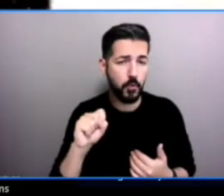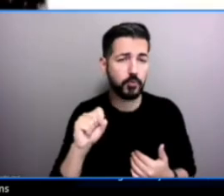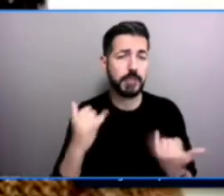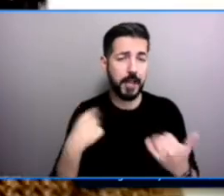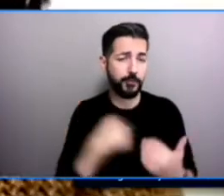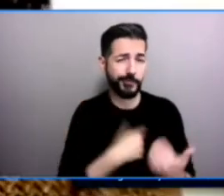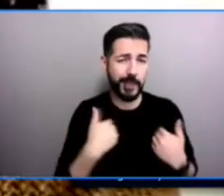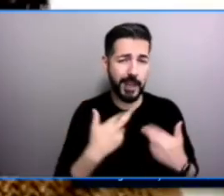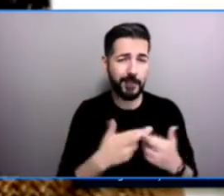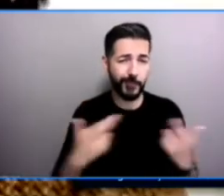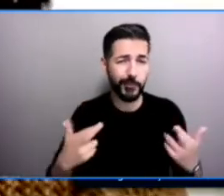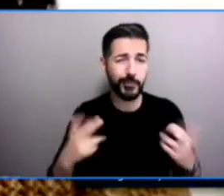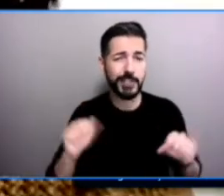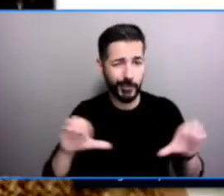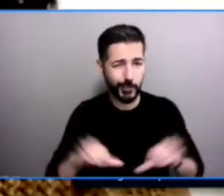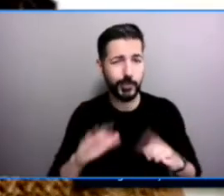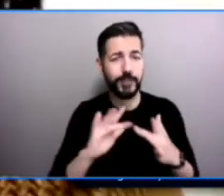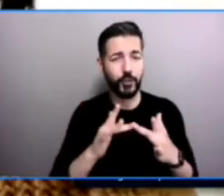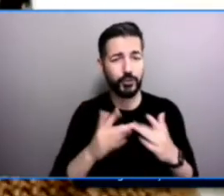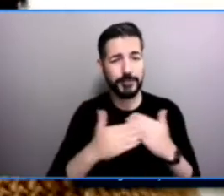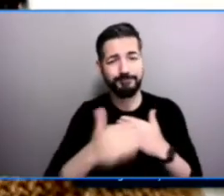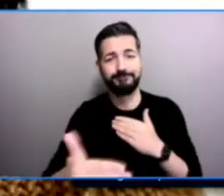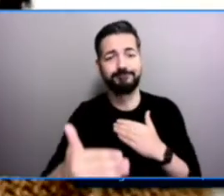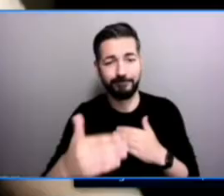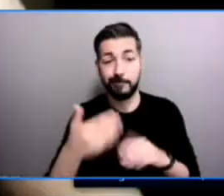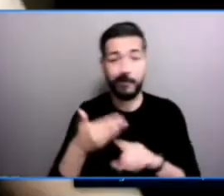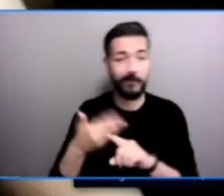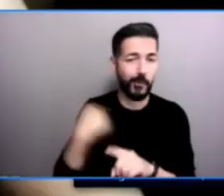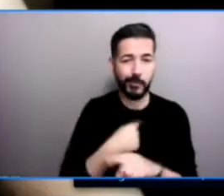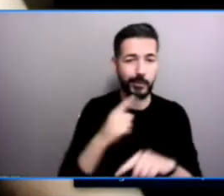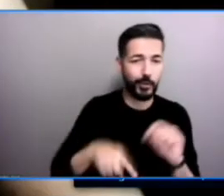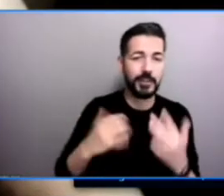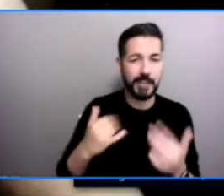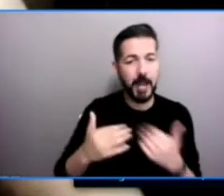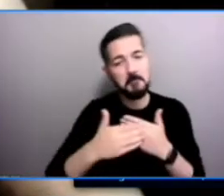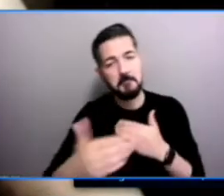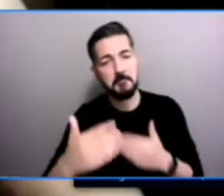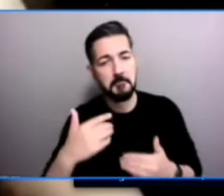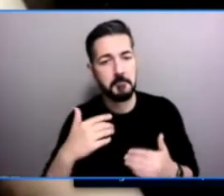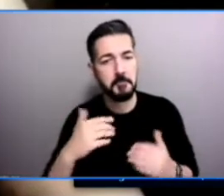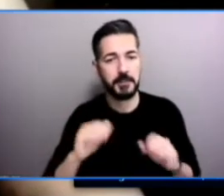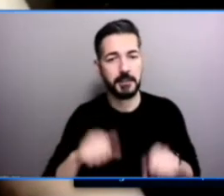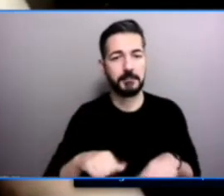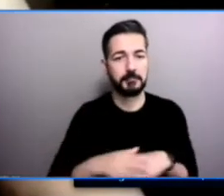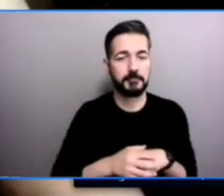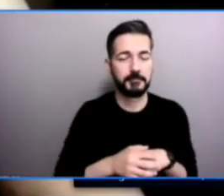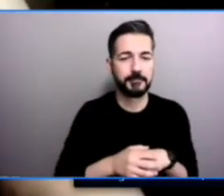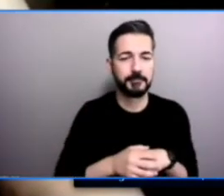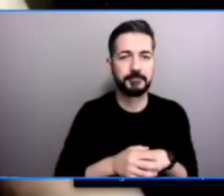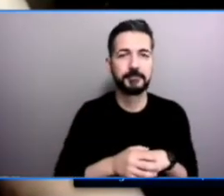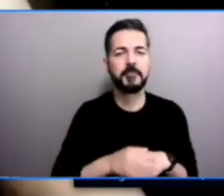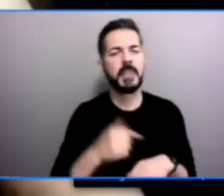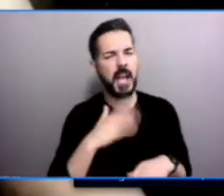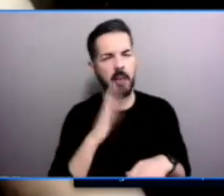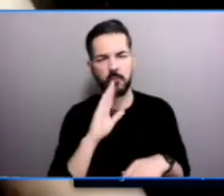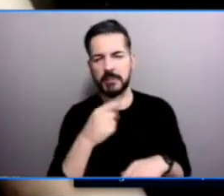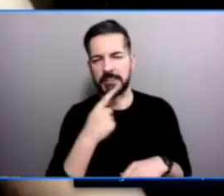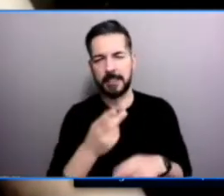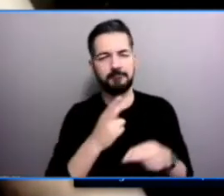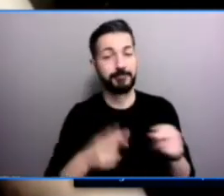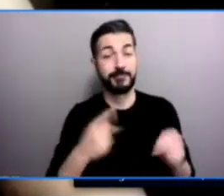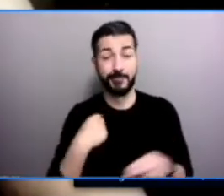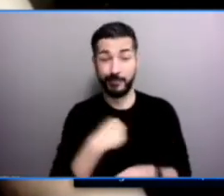set up our van system at about at the end of August, and it was just really a learning curve for us to